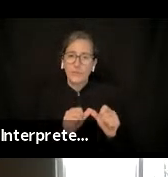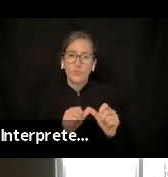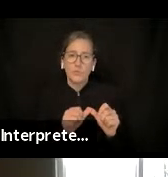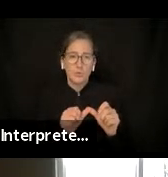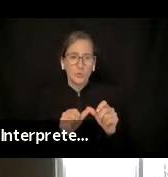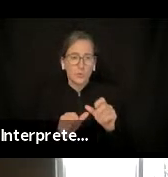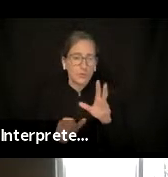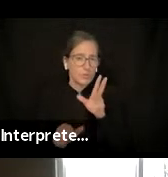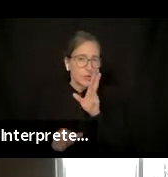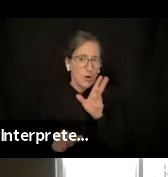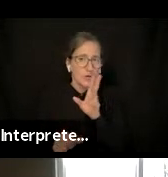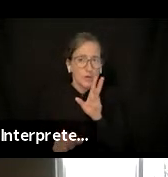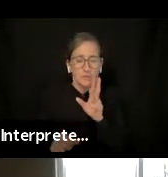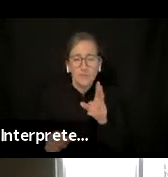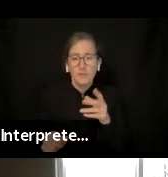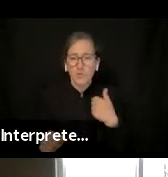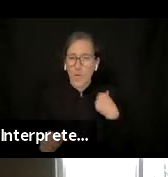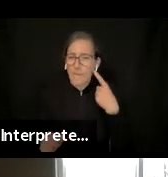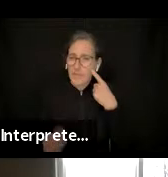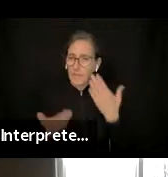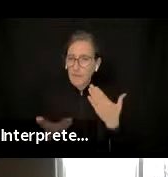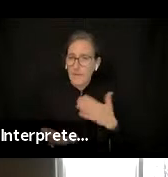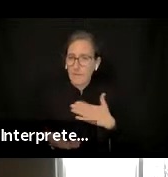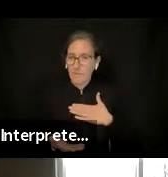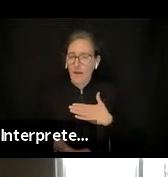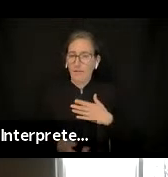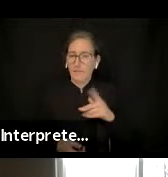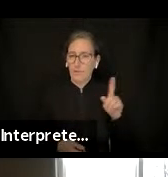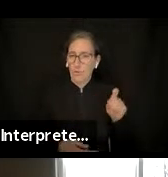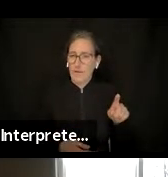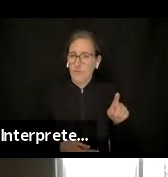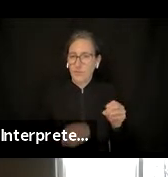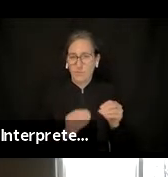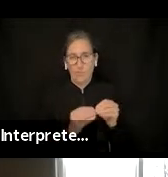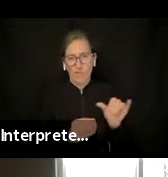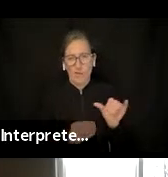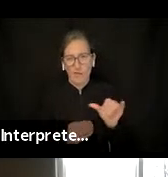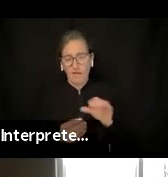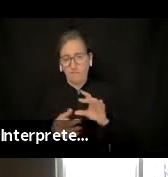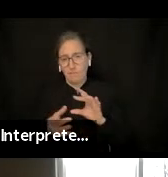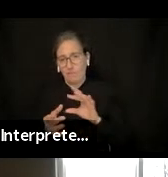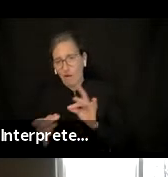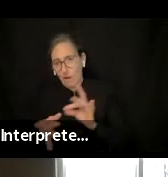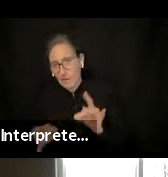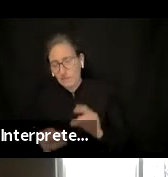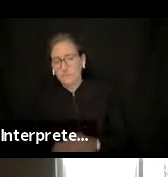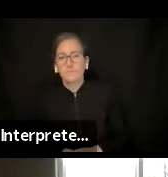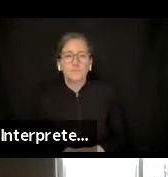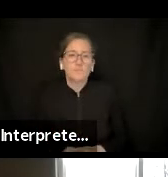be more of a comment. But as we go over these 4